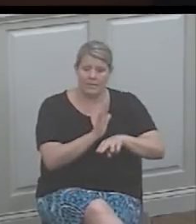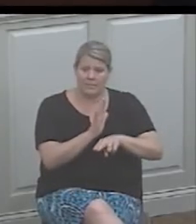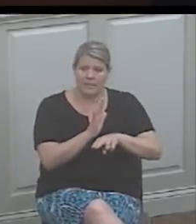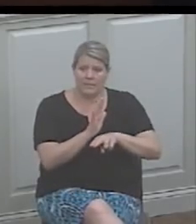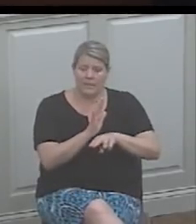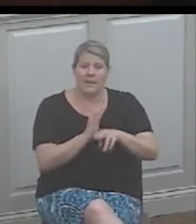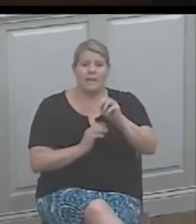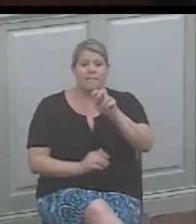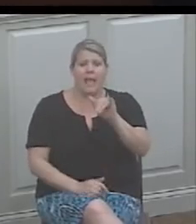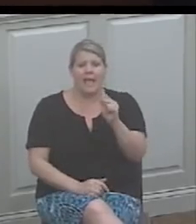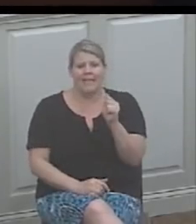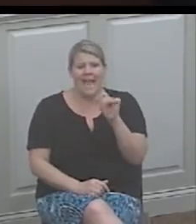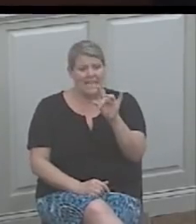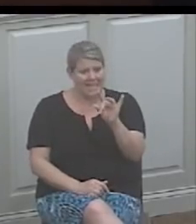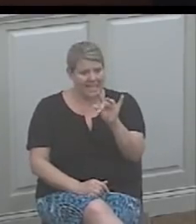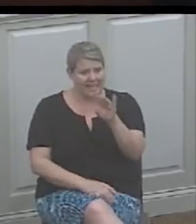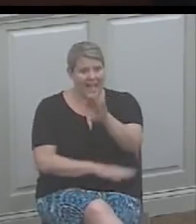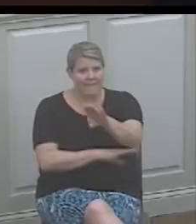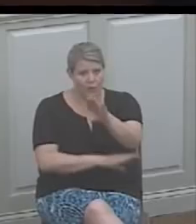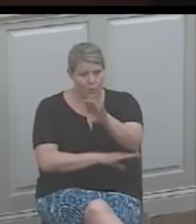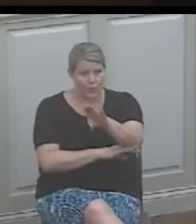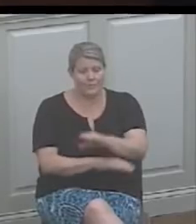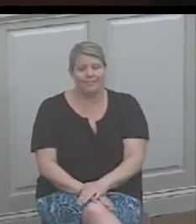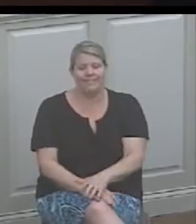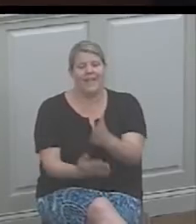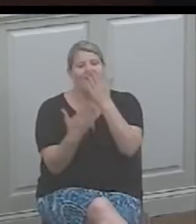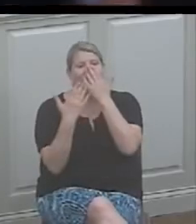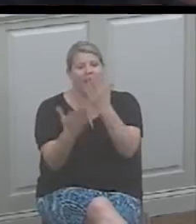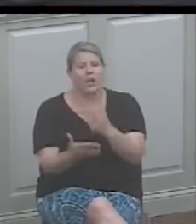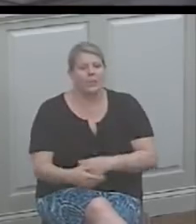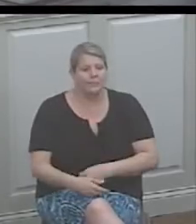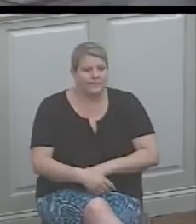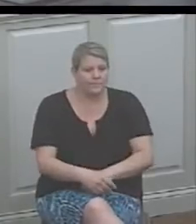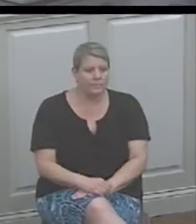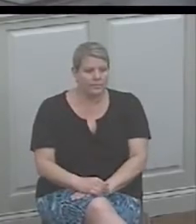Chief, thank you, sir. Thank you. Yes, sir.